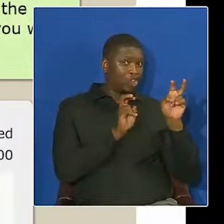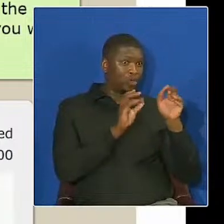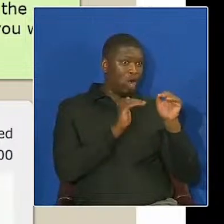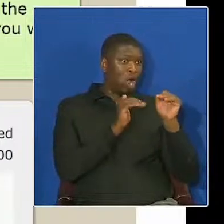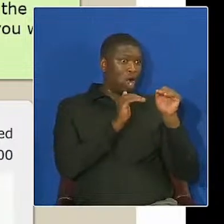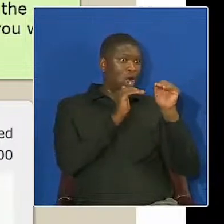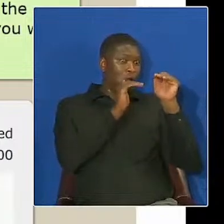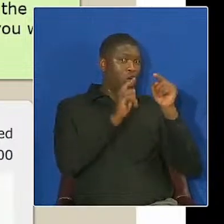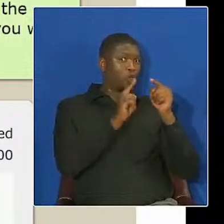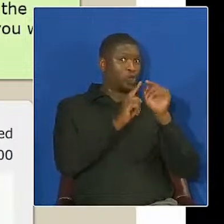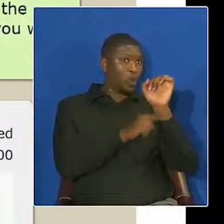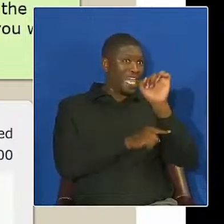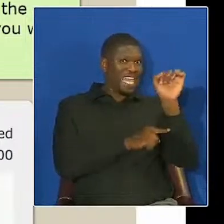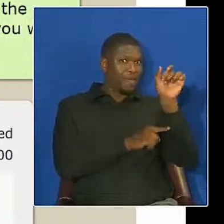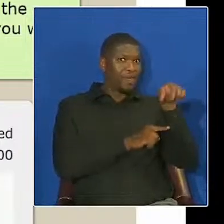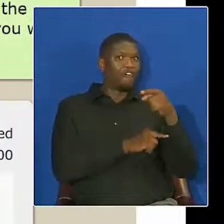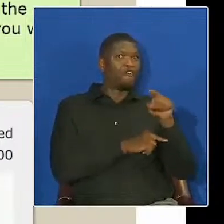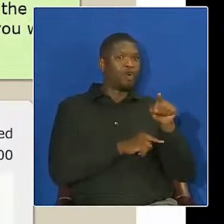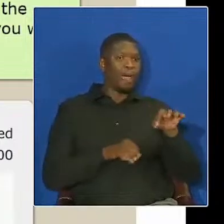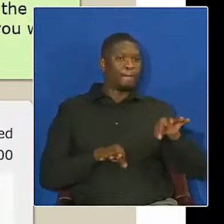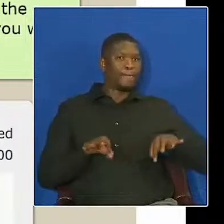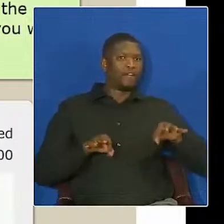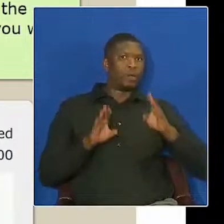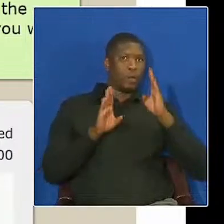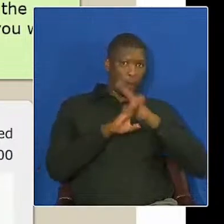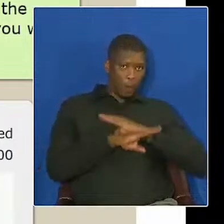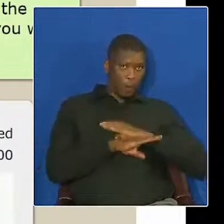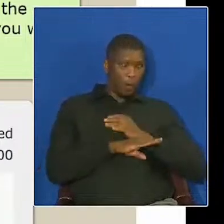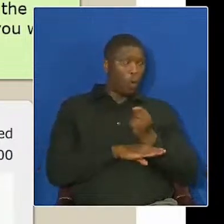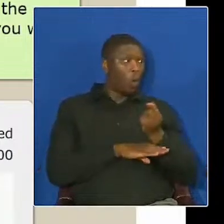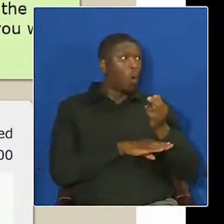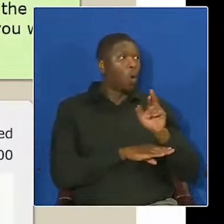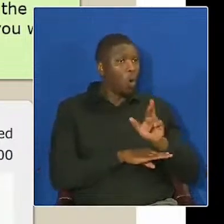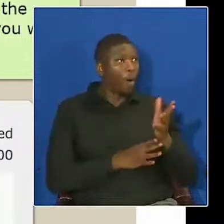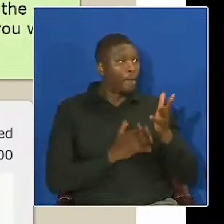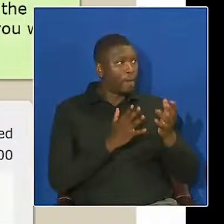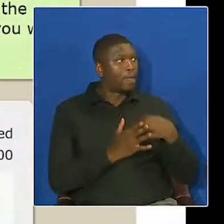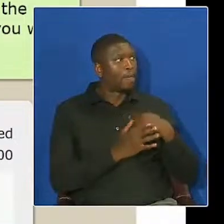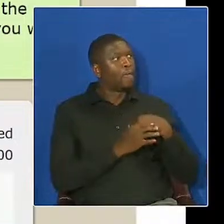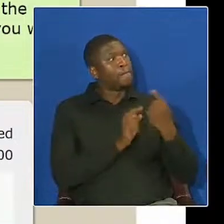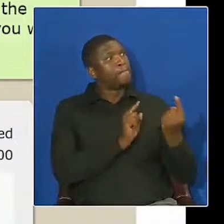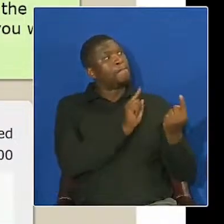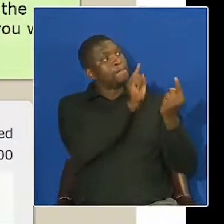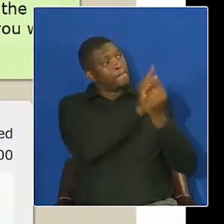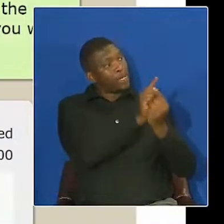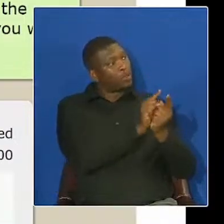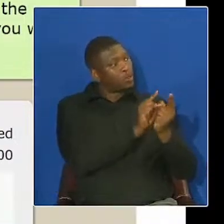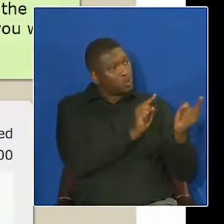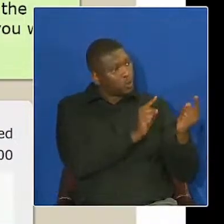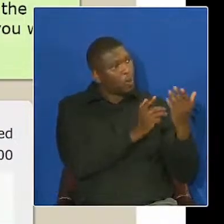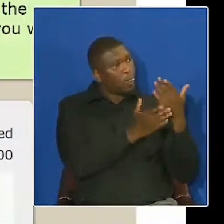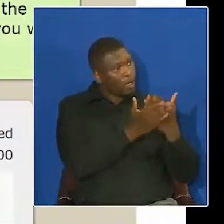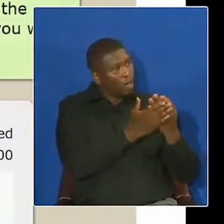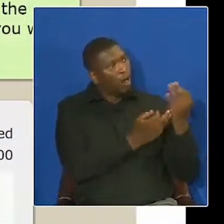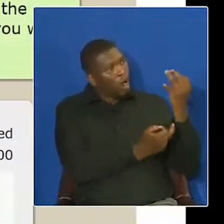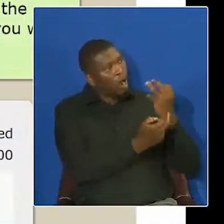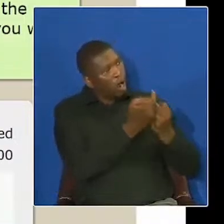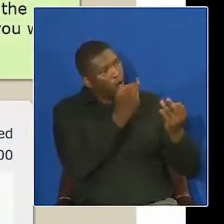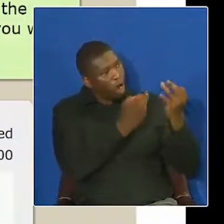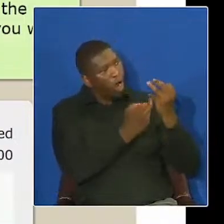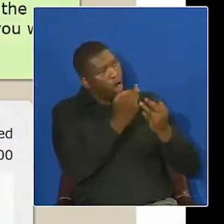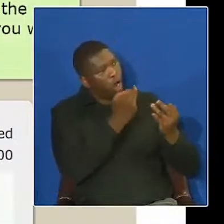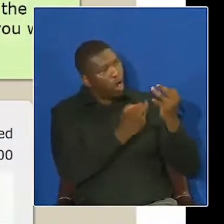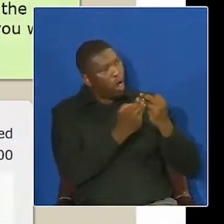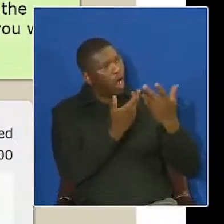to him of non-performance, or rather, let me meet you and you will explain